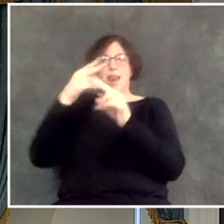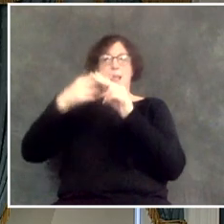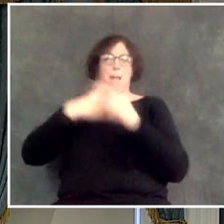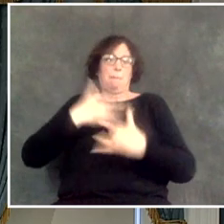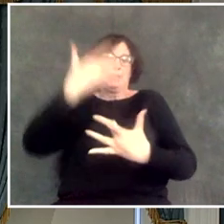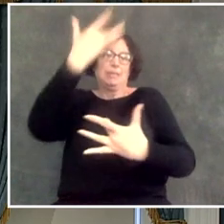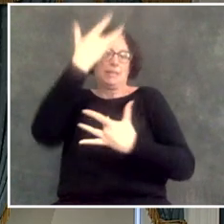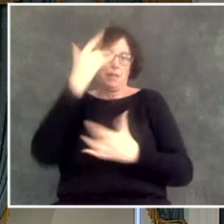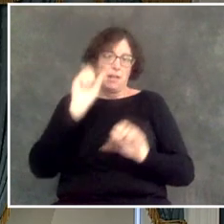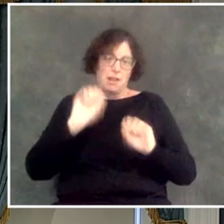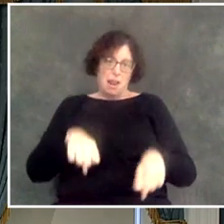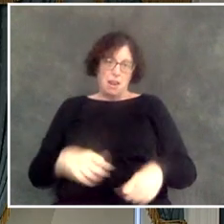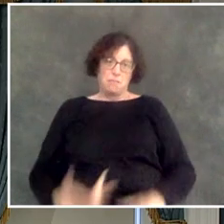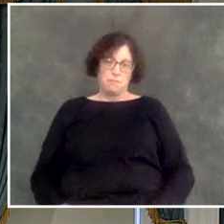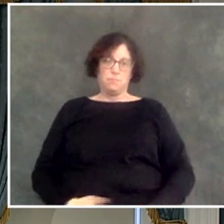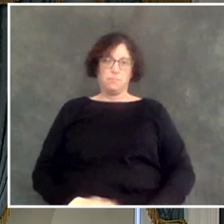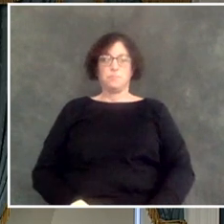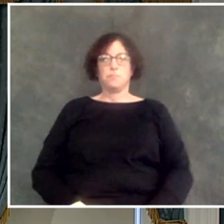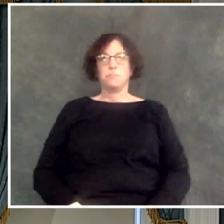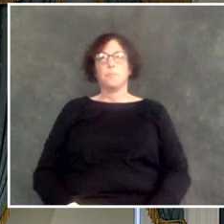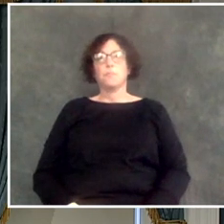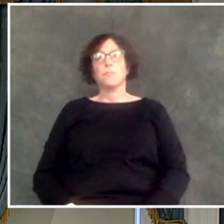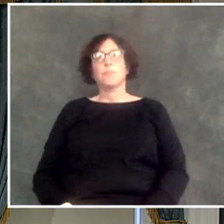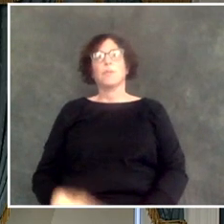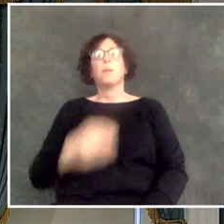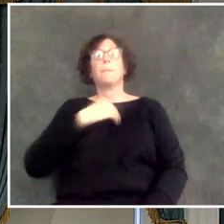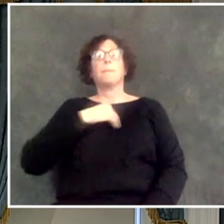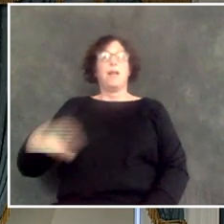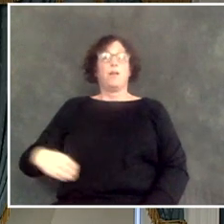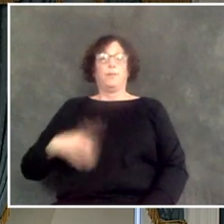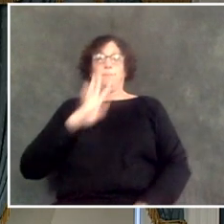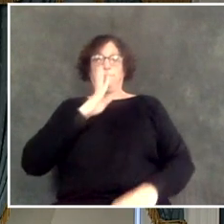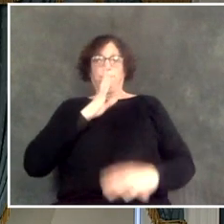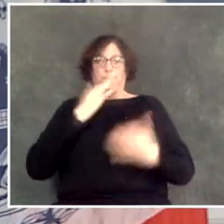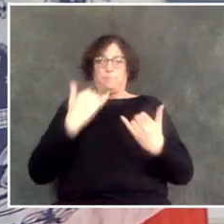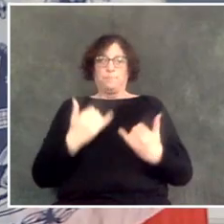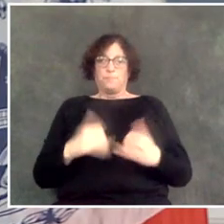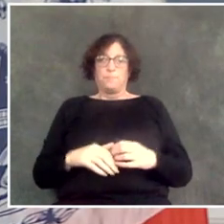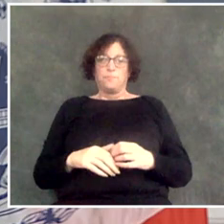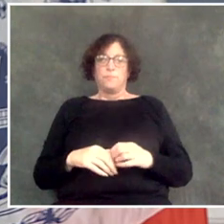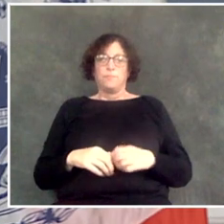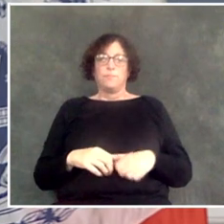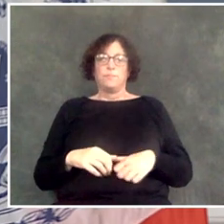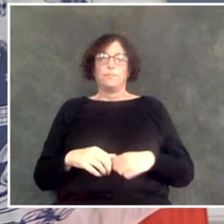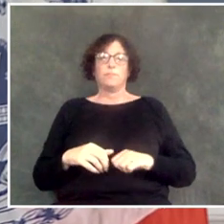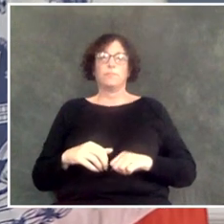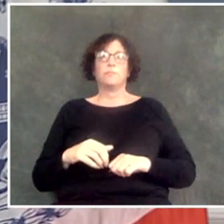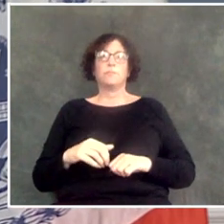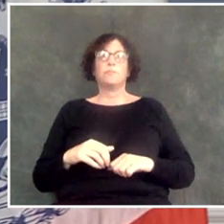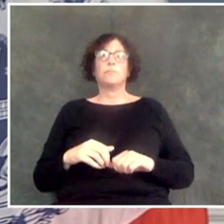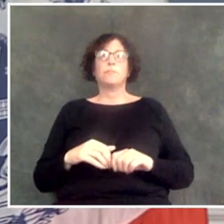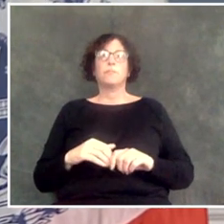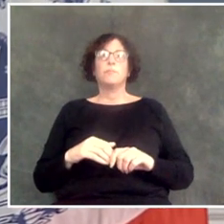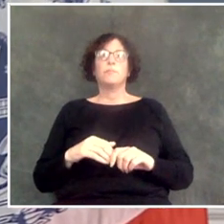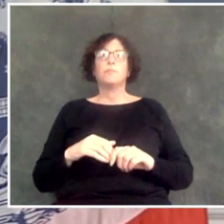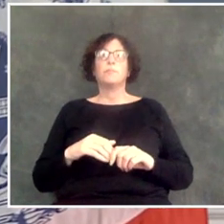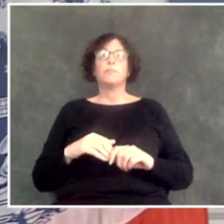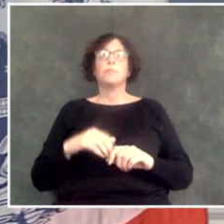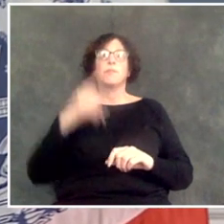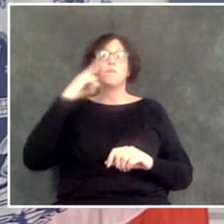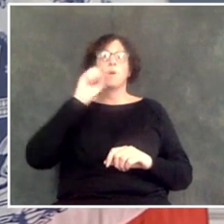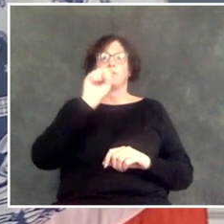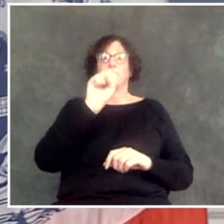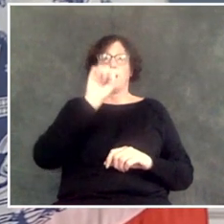the expansion of healthcare capacity of beds for Staten Island, just give you a quick summary. At the